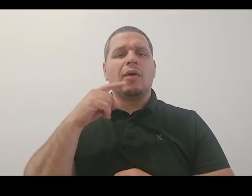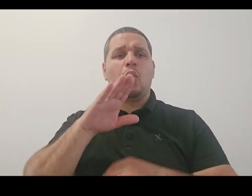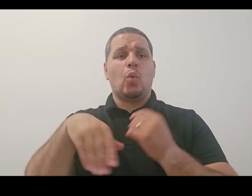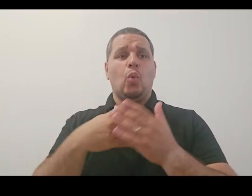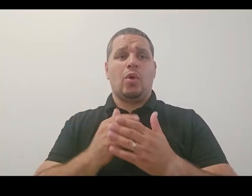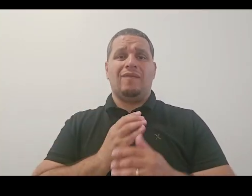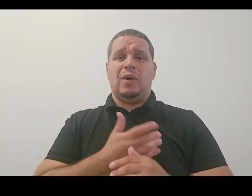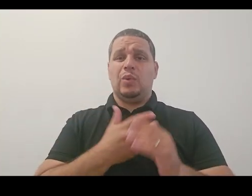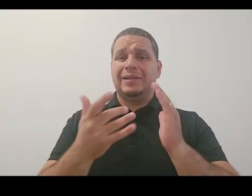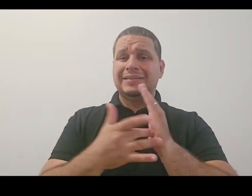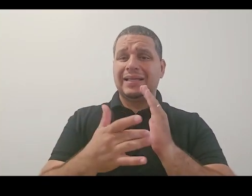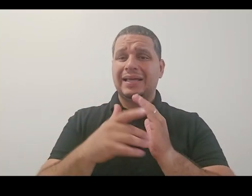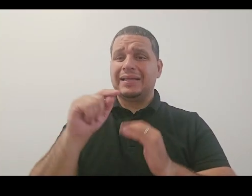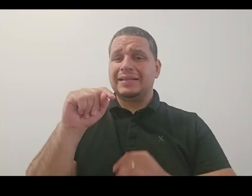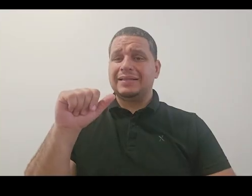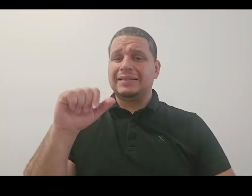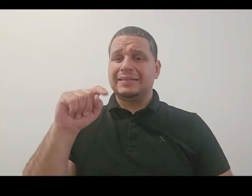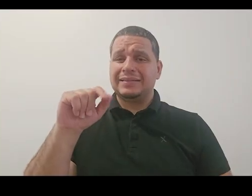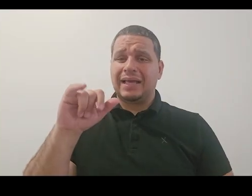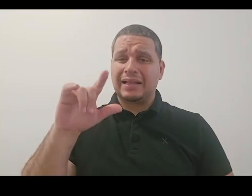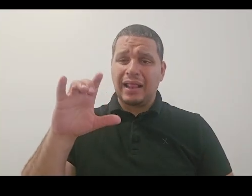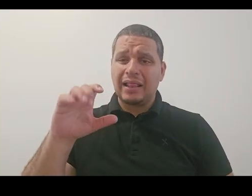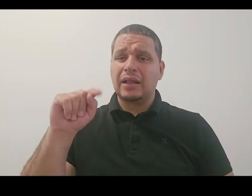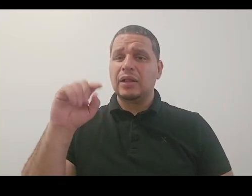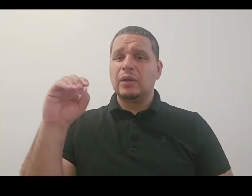tactile tools, they